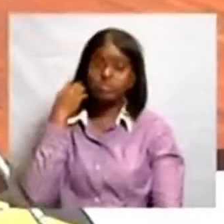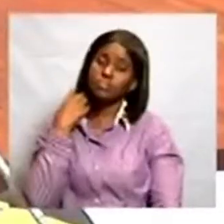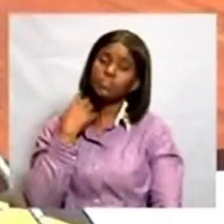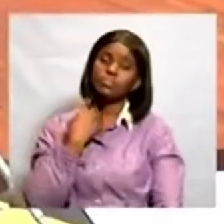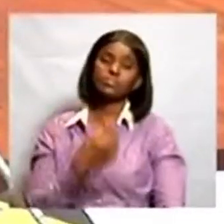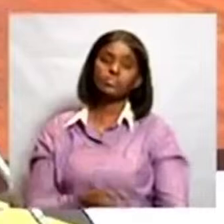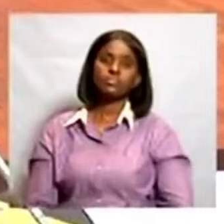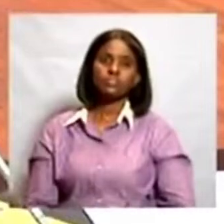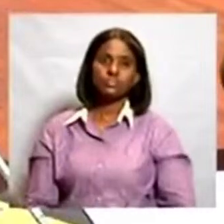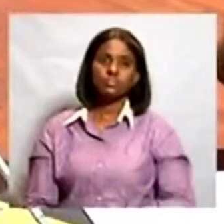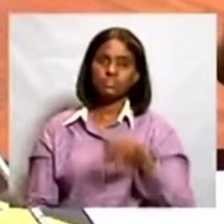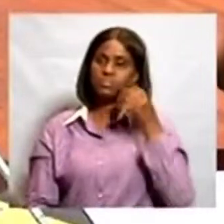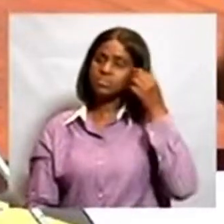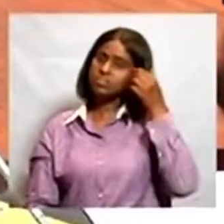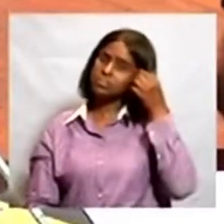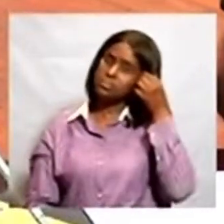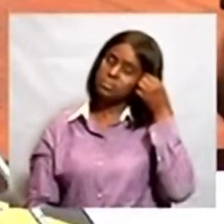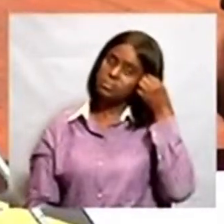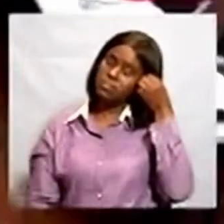Honorable.